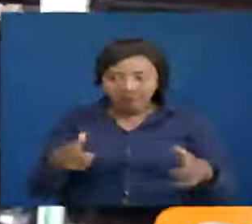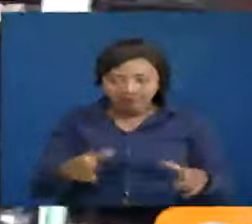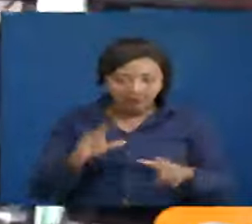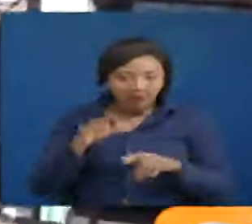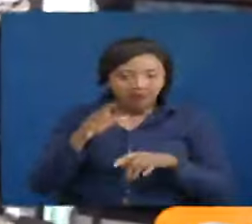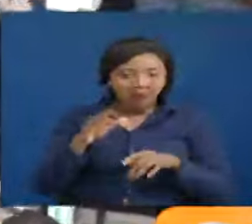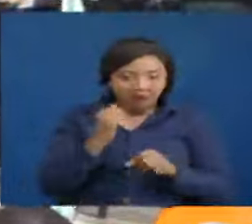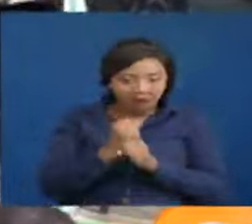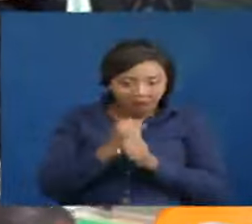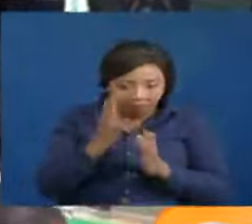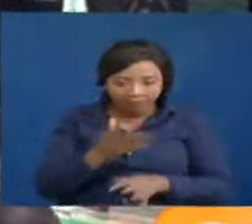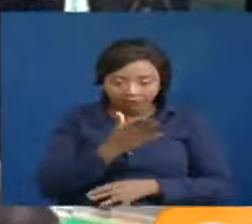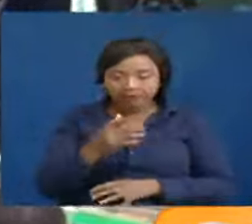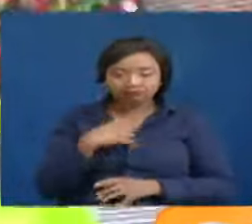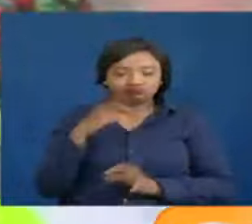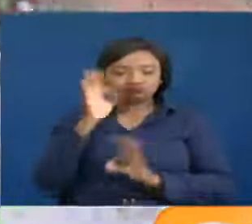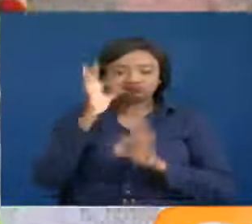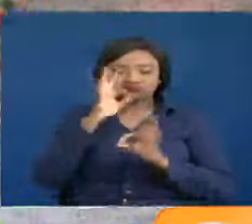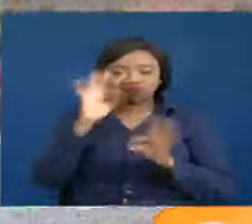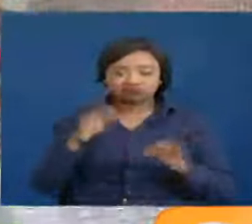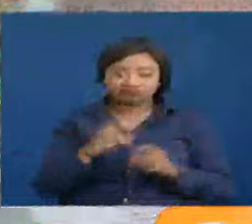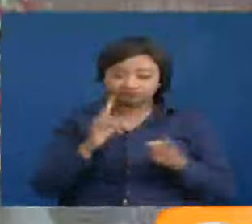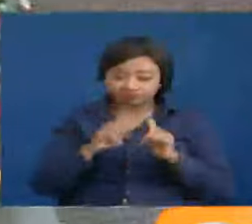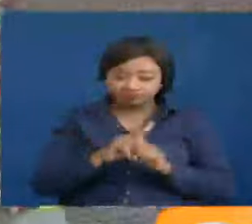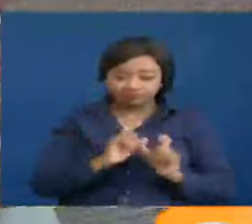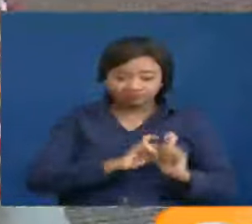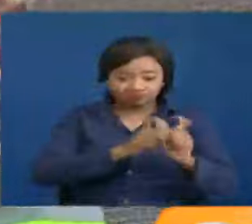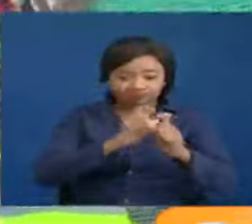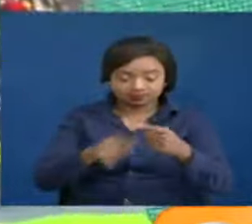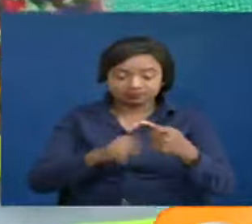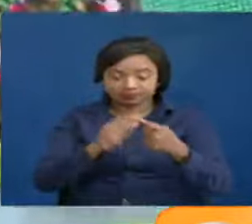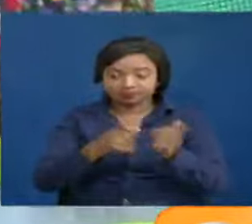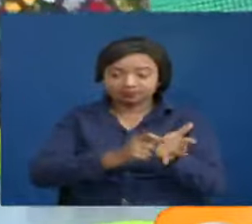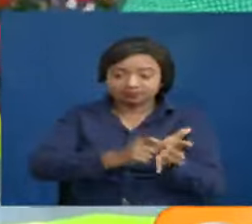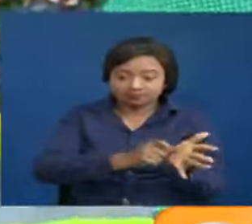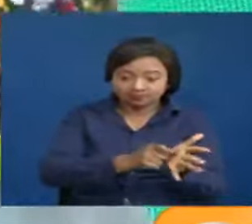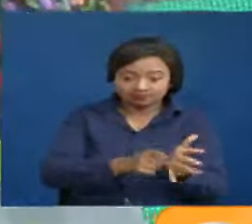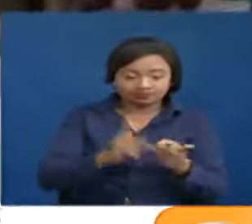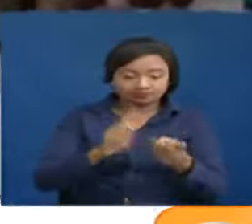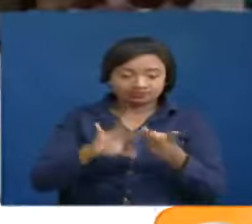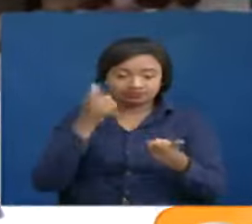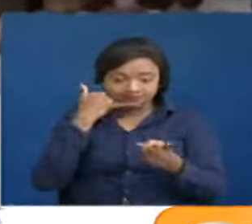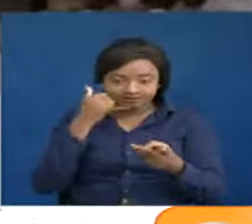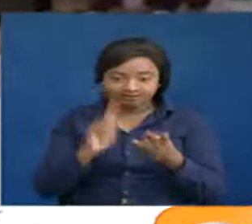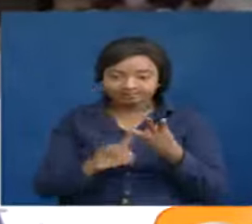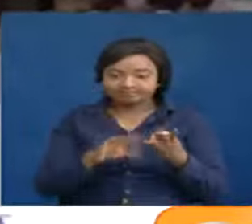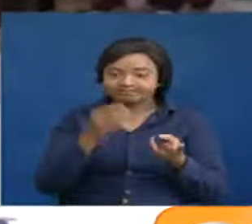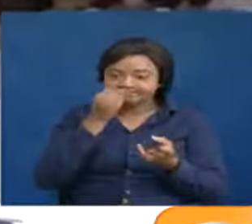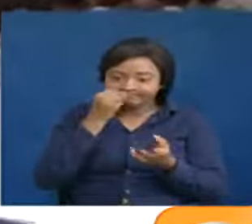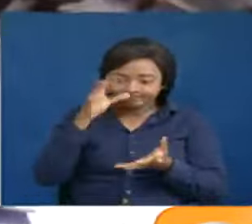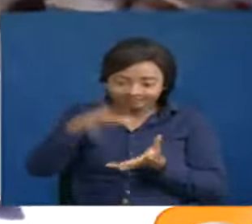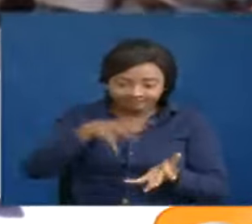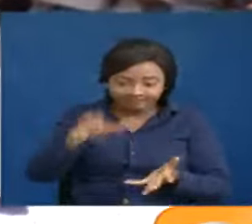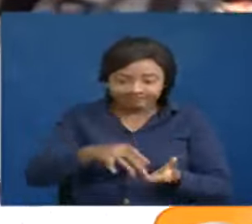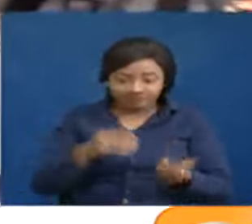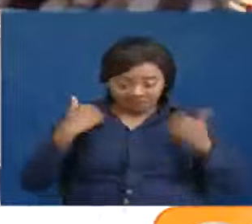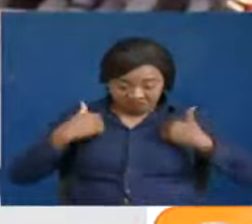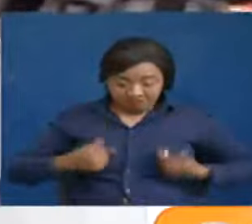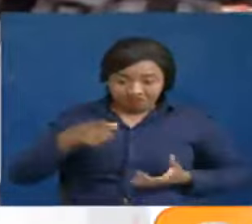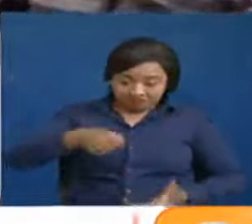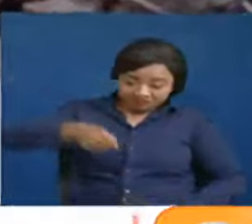chance to walk away with various gifts, ranging from airtime, shopping, and phones. Nimepata unga, mafuta